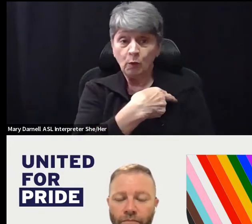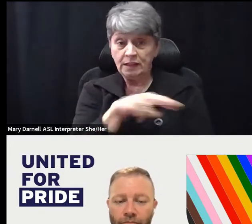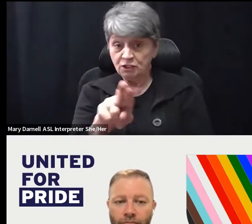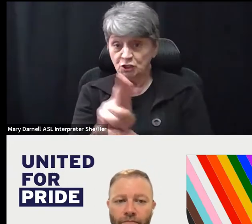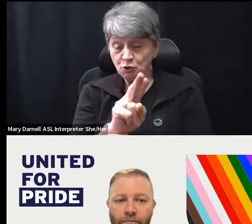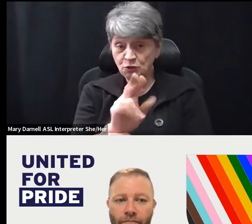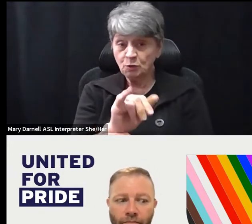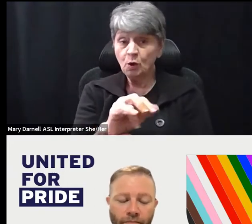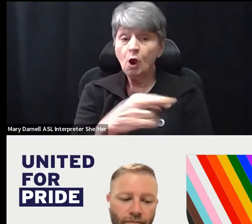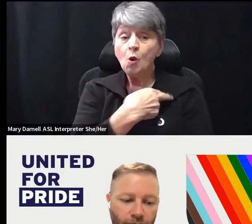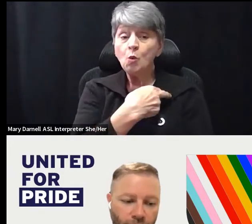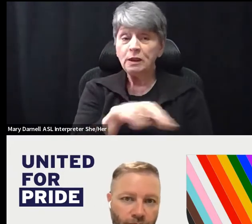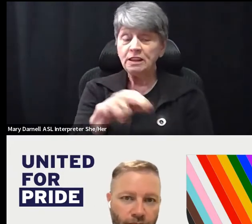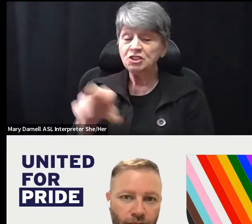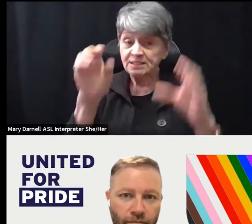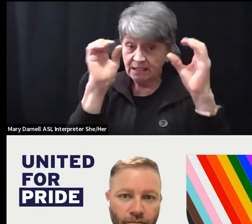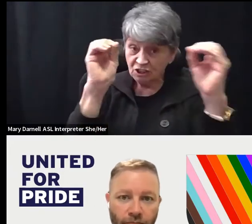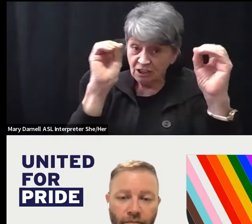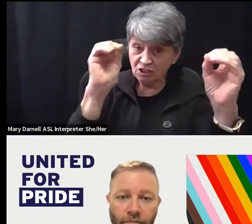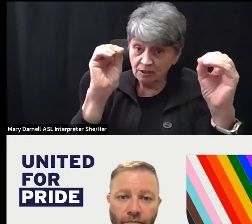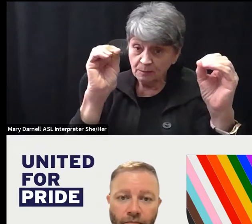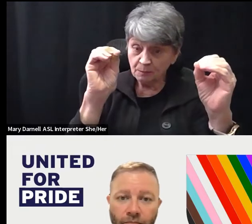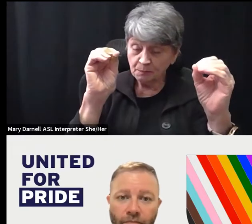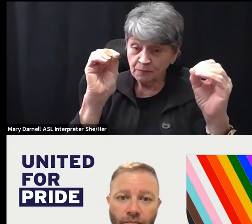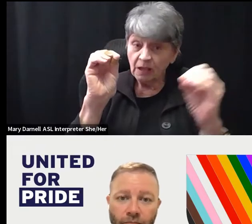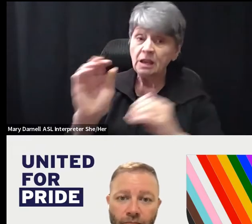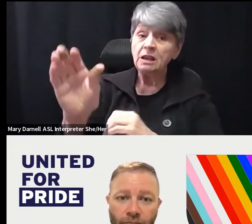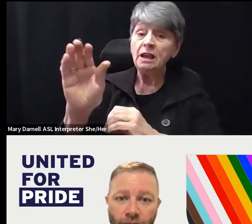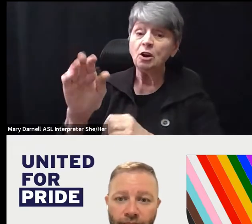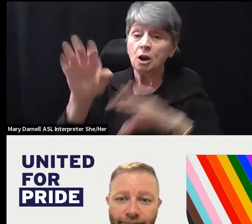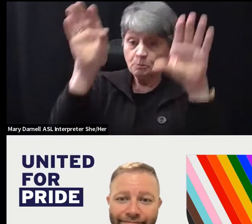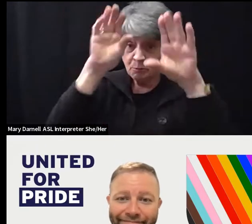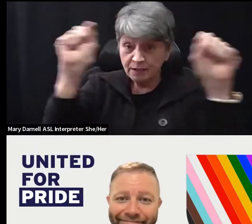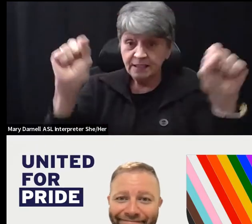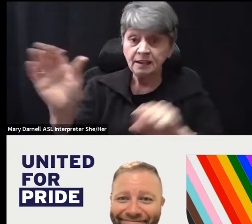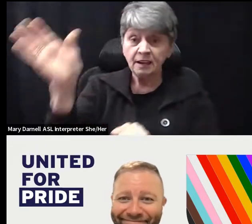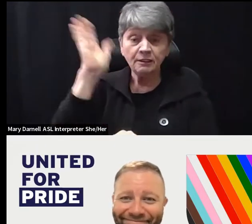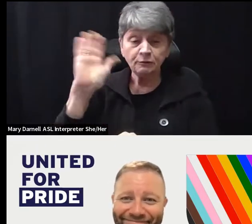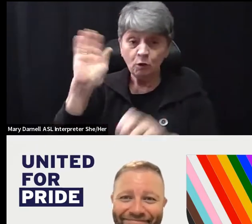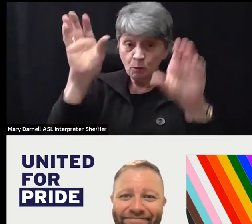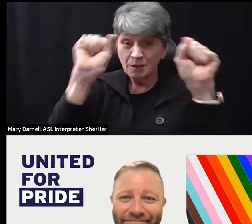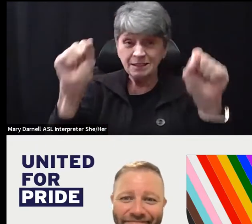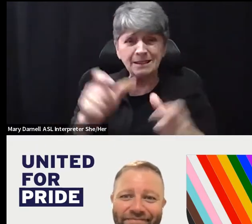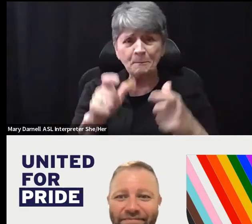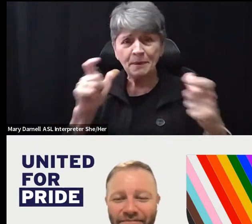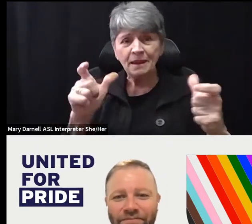to paraphrase our current president and former vice president, this is a big effing deal. The court has never